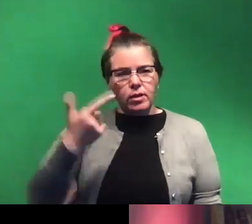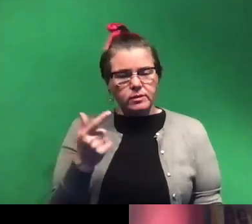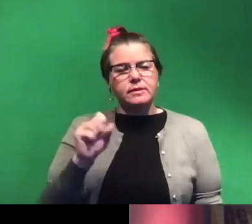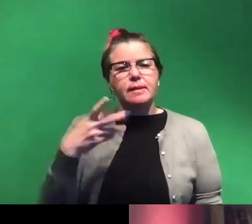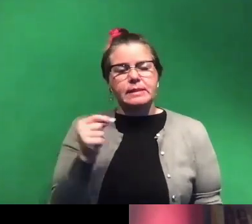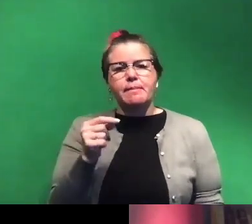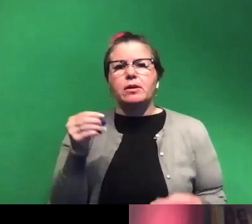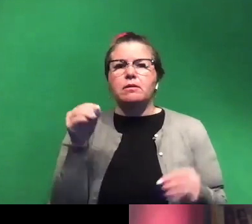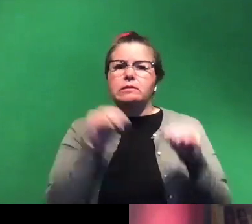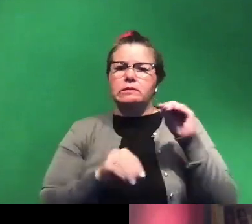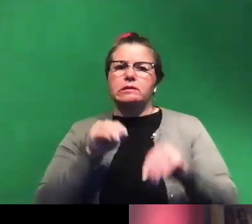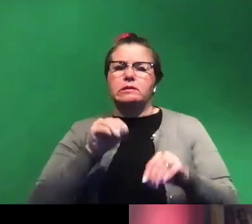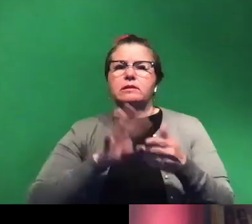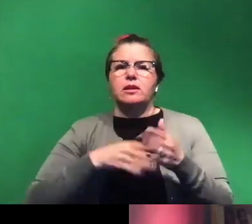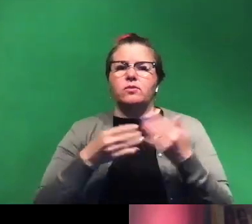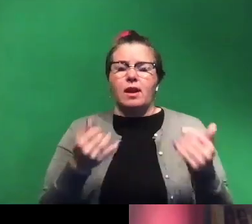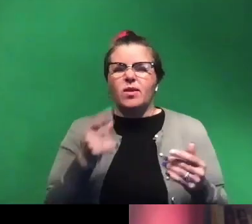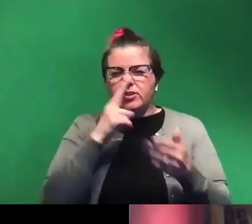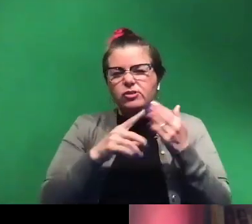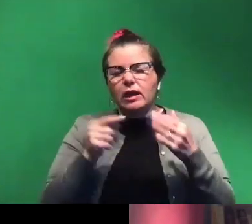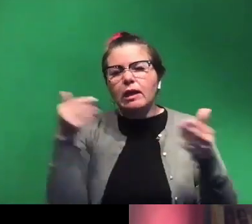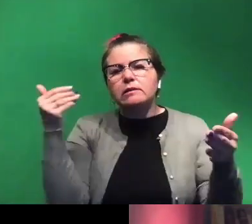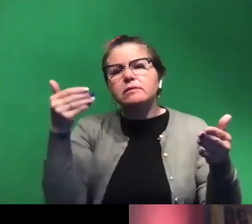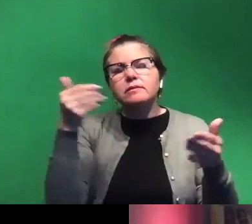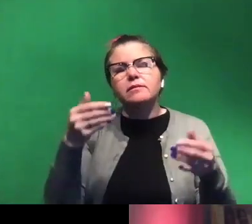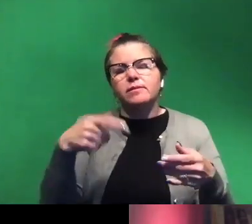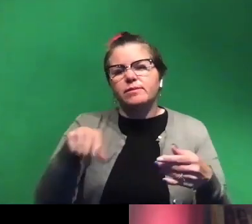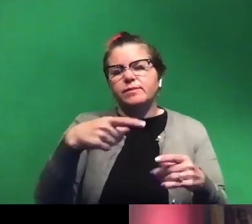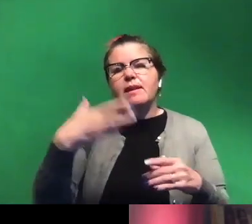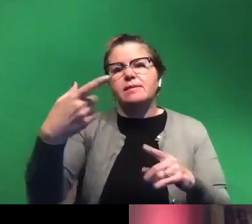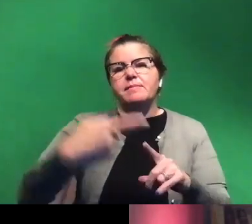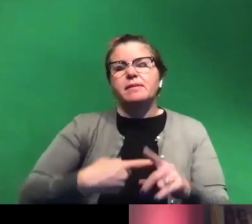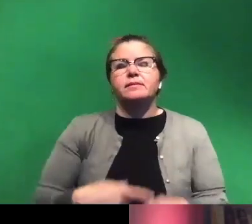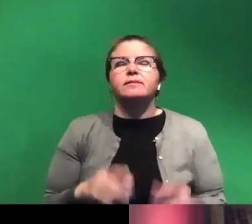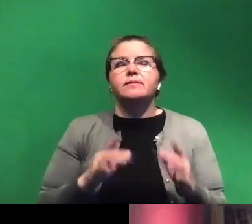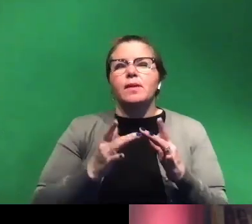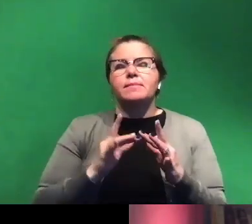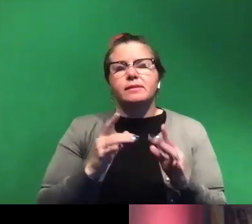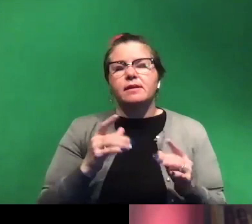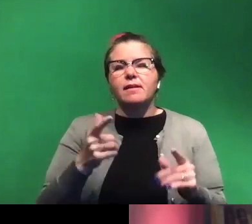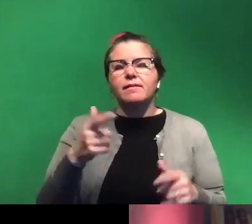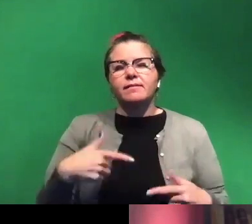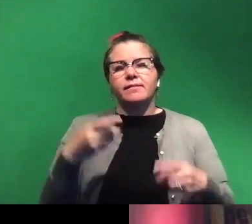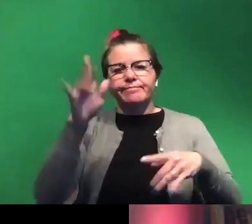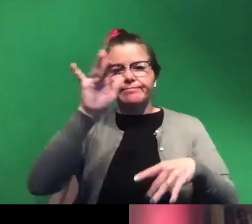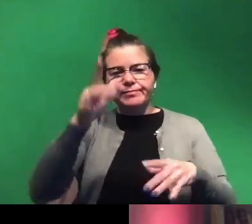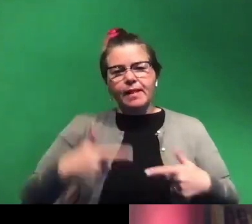September. And you can check out who we have coming up in those months on our website under the live stream